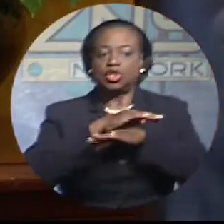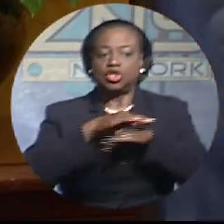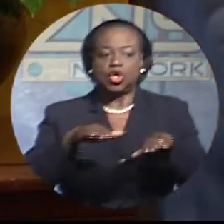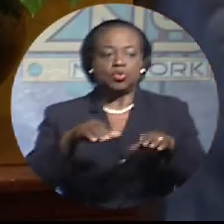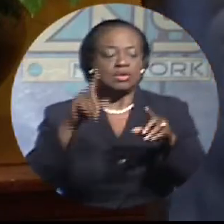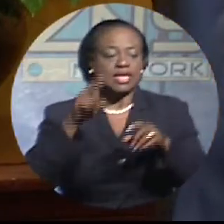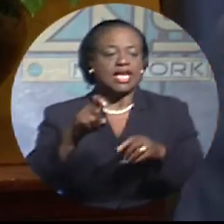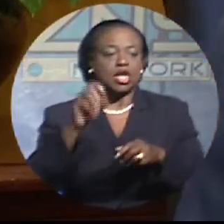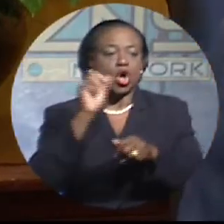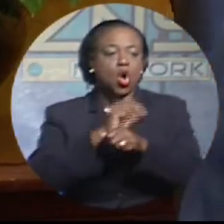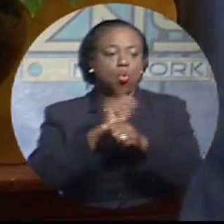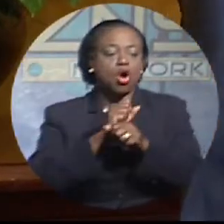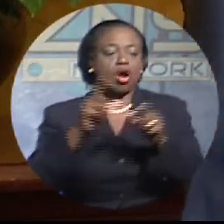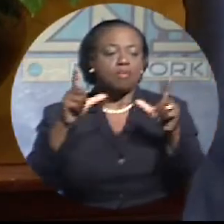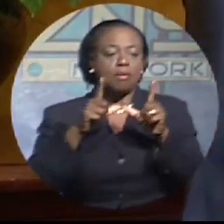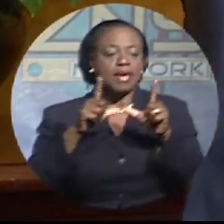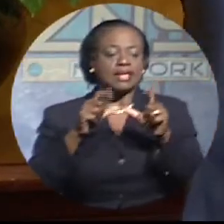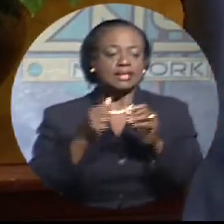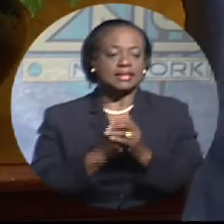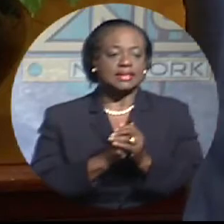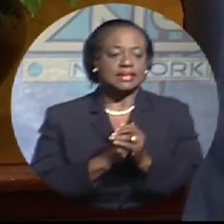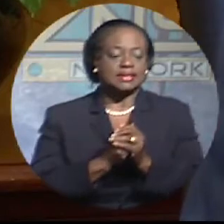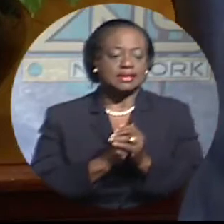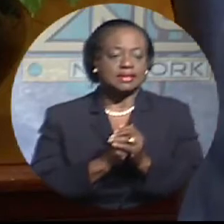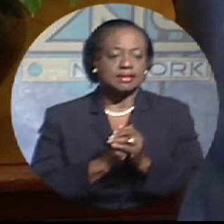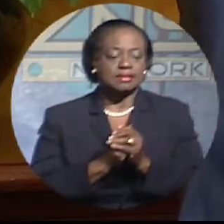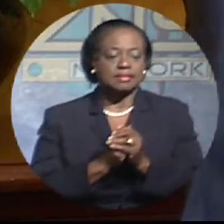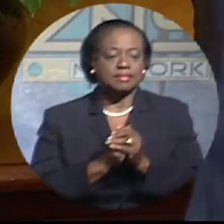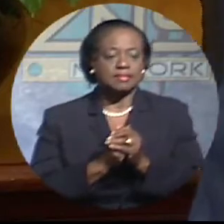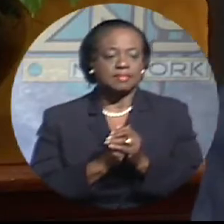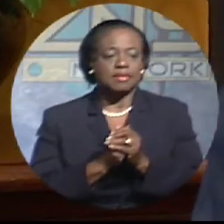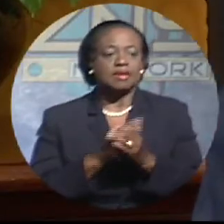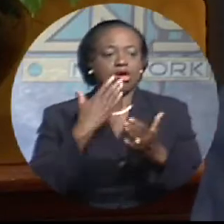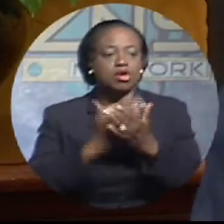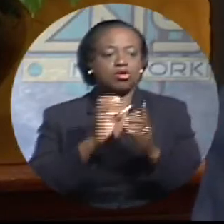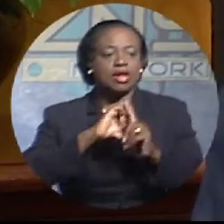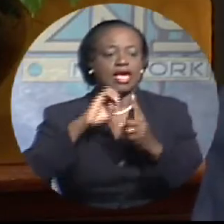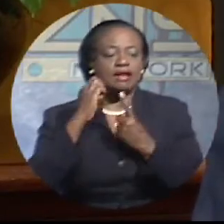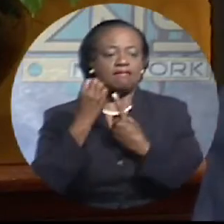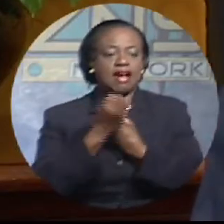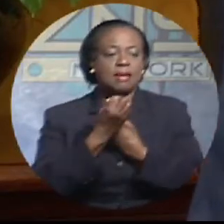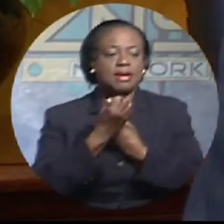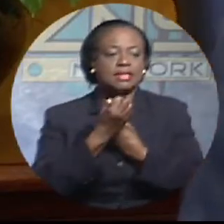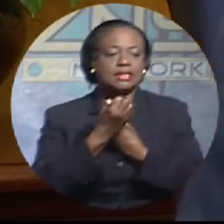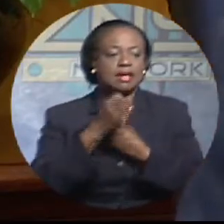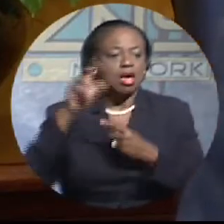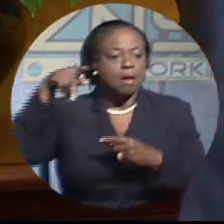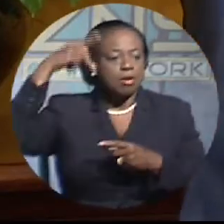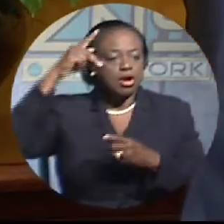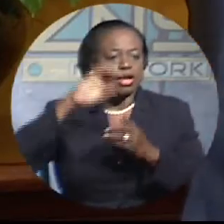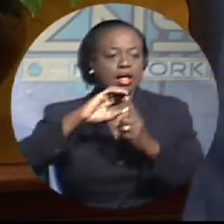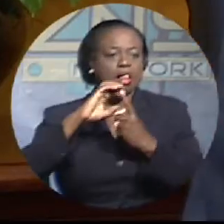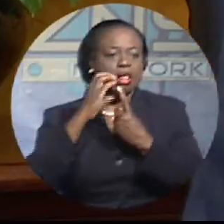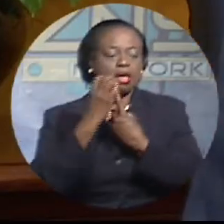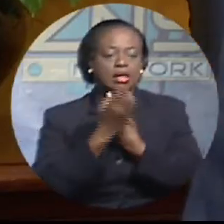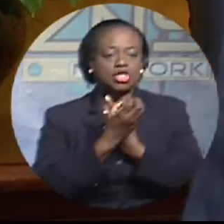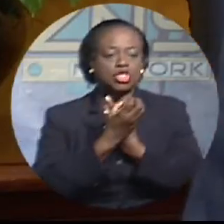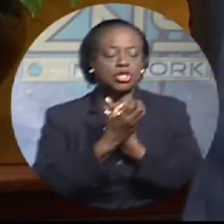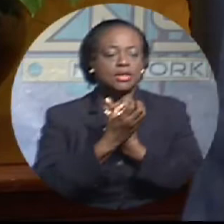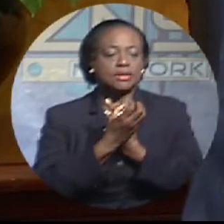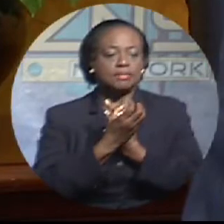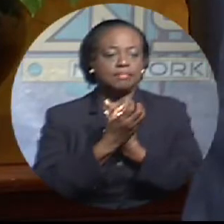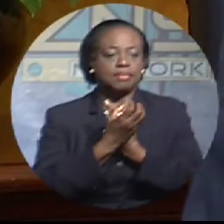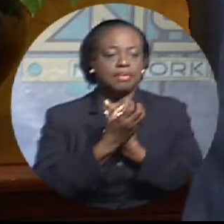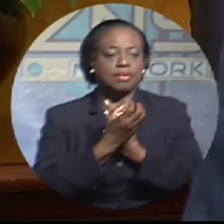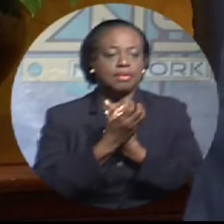staff, so we're very much used to the local environment and the local culture and the local needs. I mean,